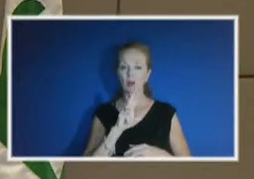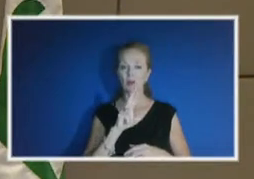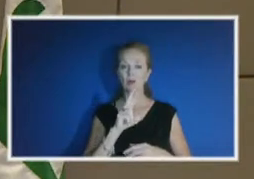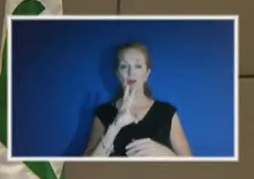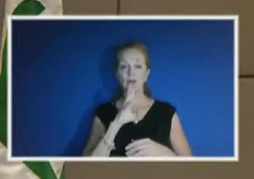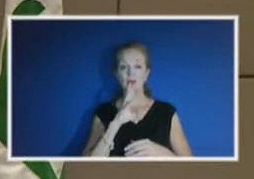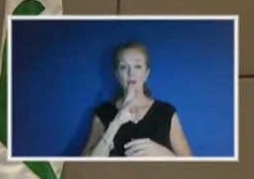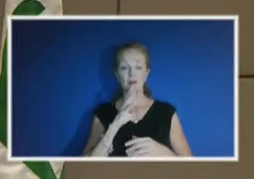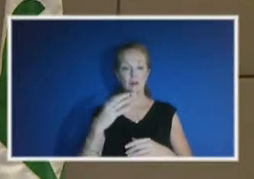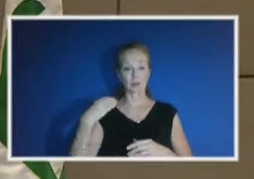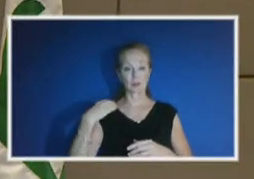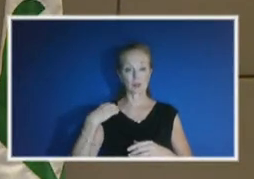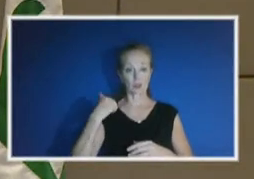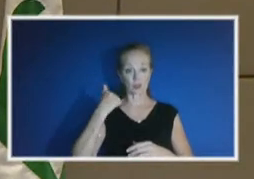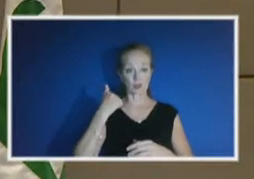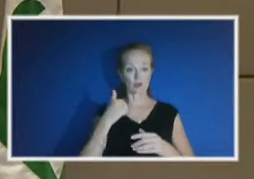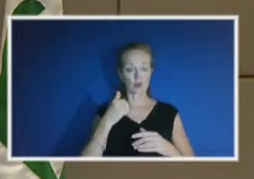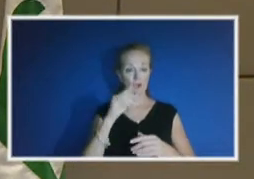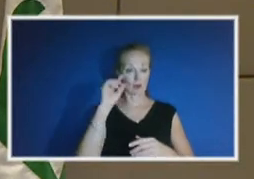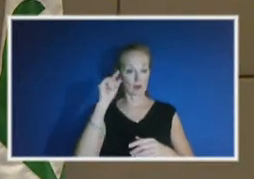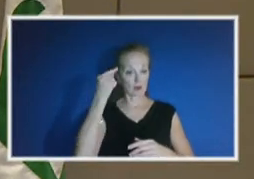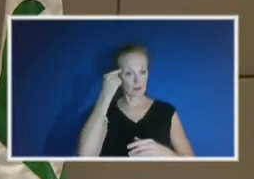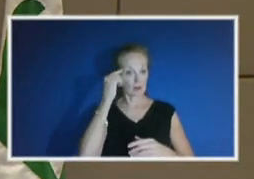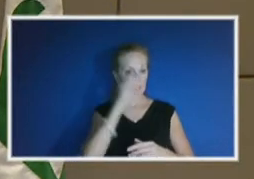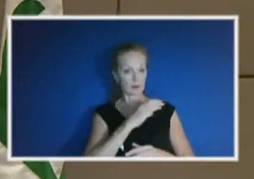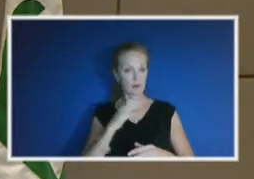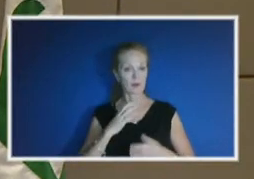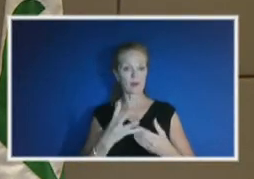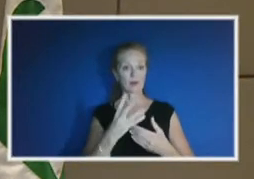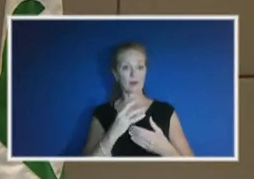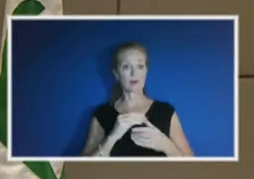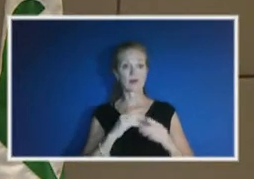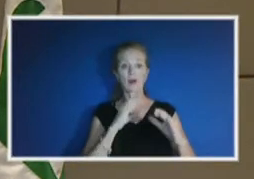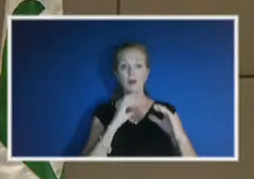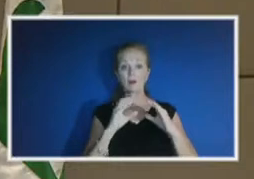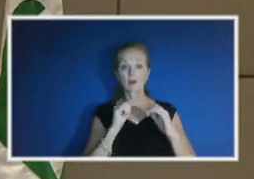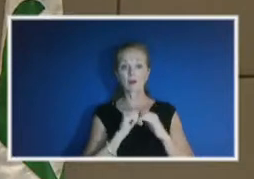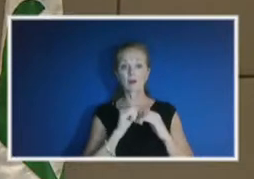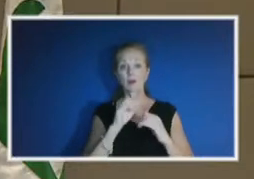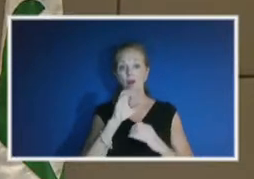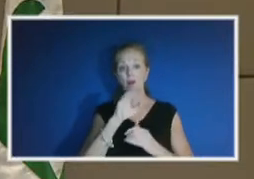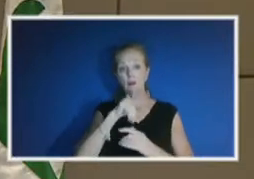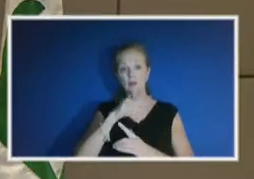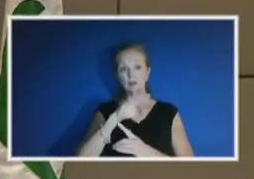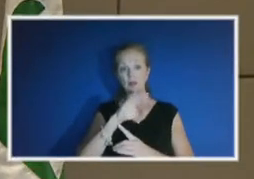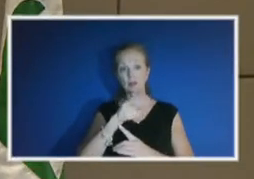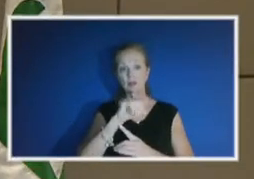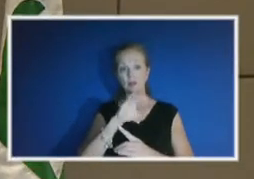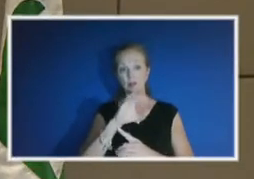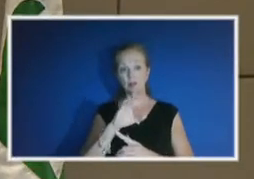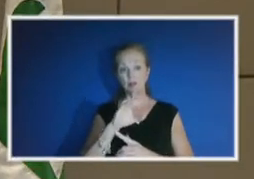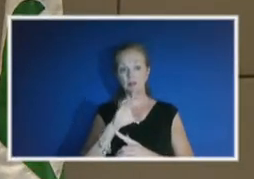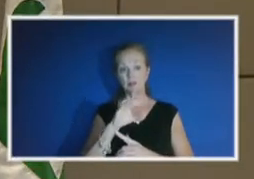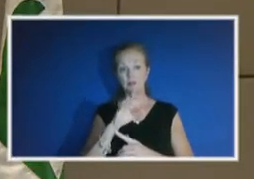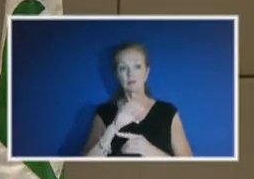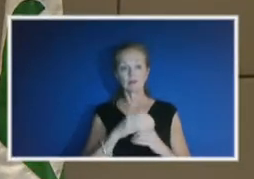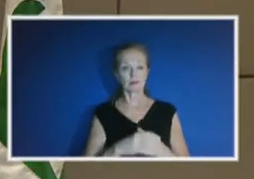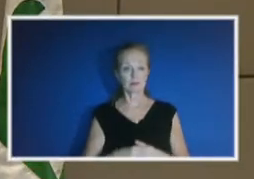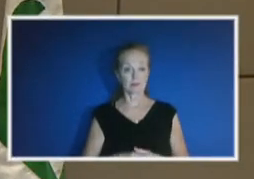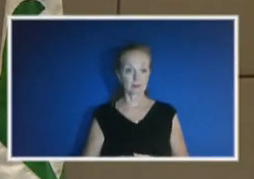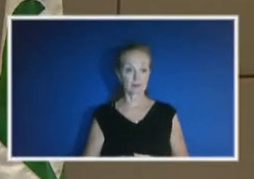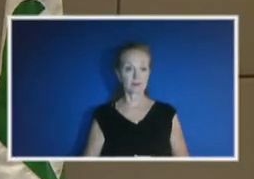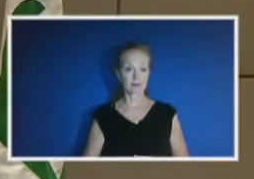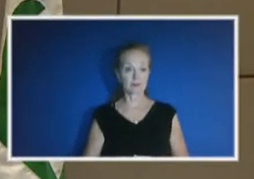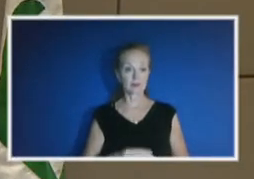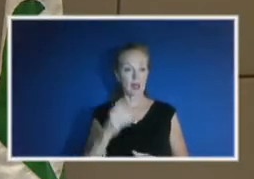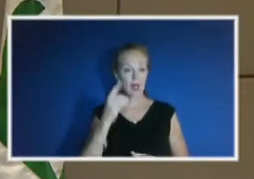the Governance Committee, but I've been involved in conversations with the PCAC for some time. And I think